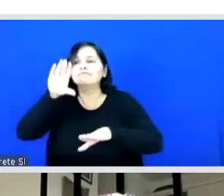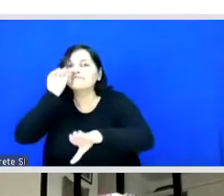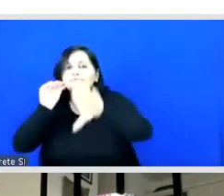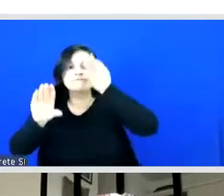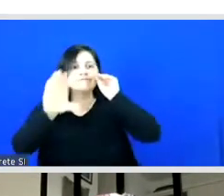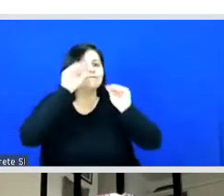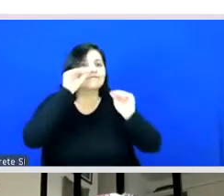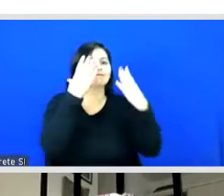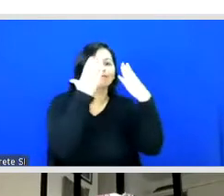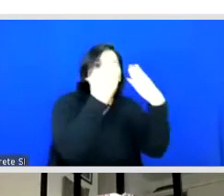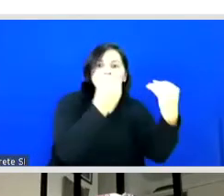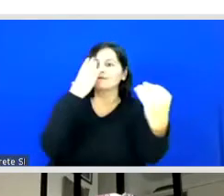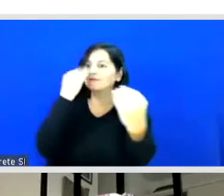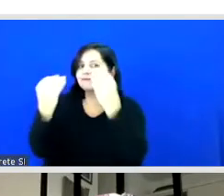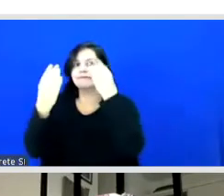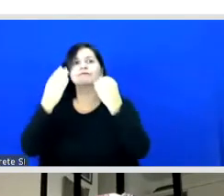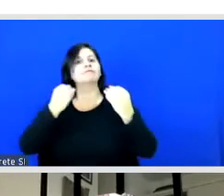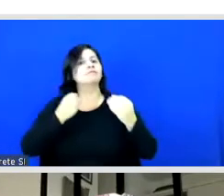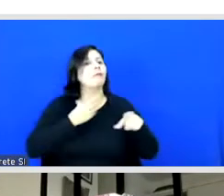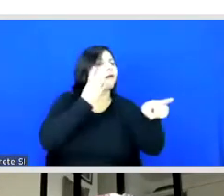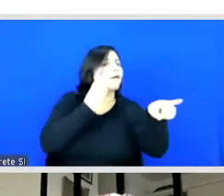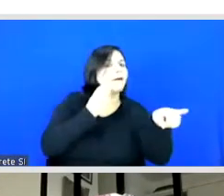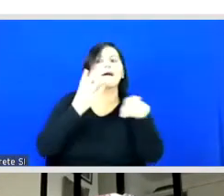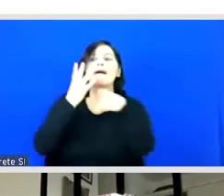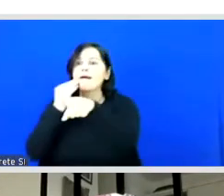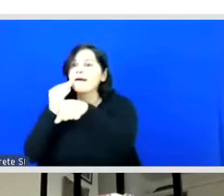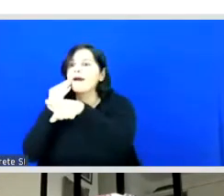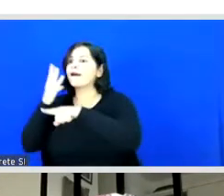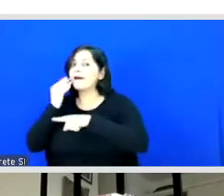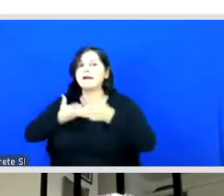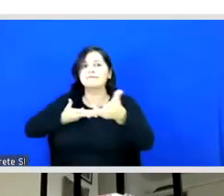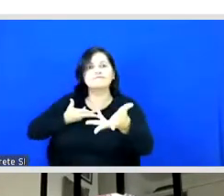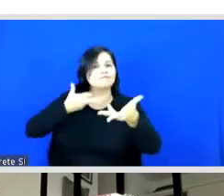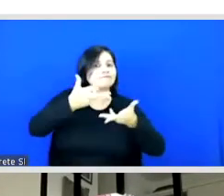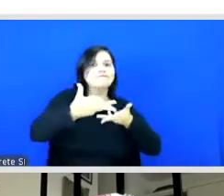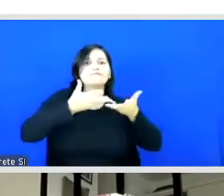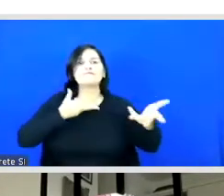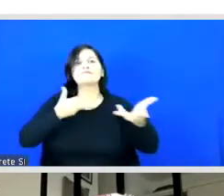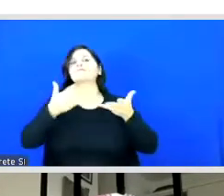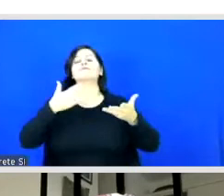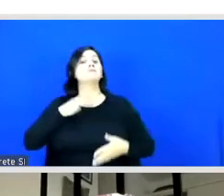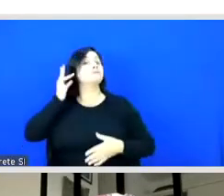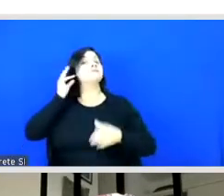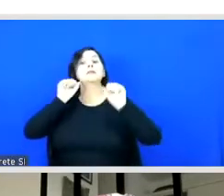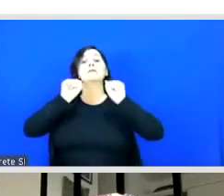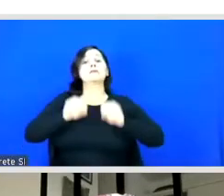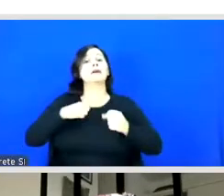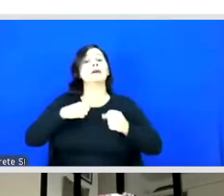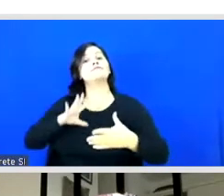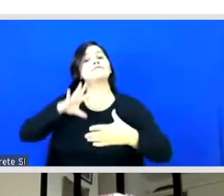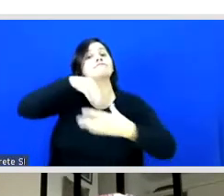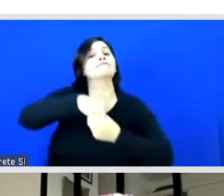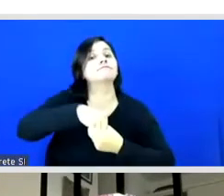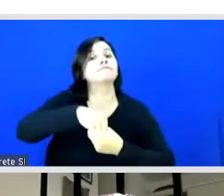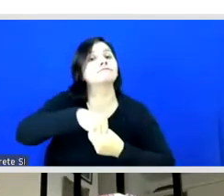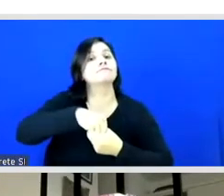be adopted generally within the areas of adapting to climate change. So I'll just stop there and then we can continue